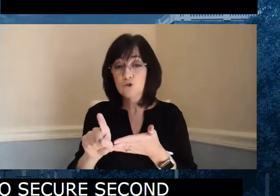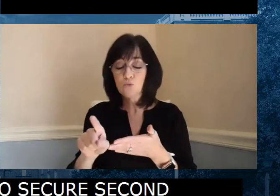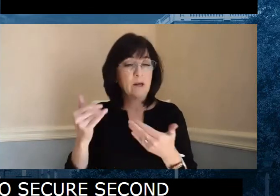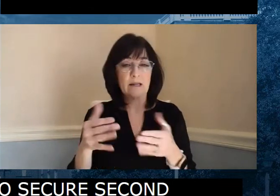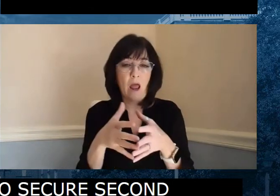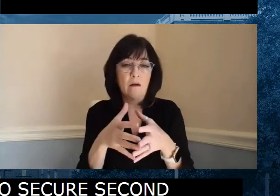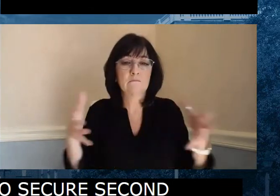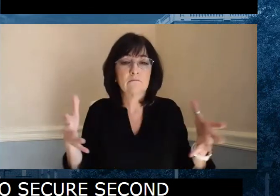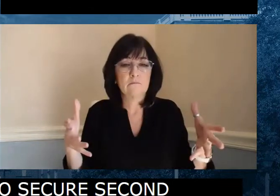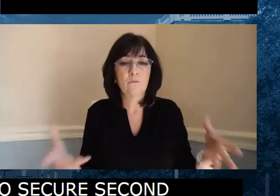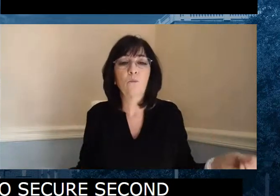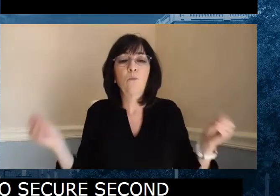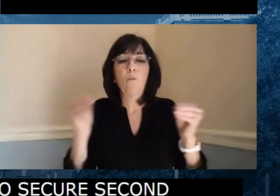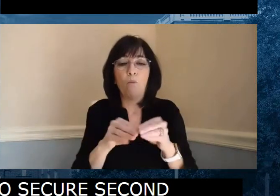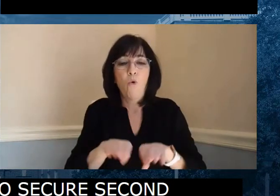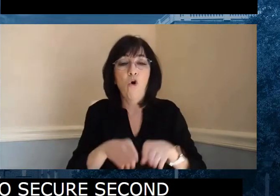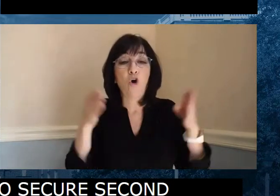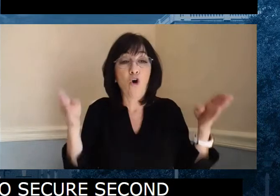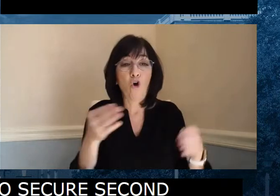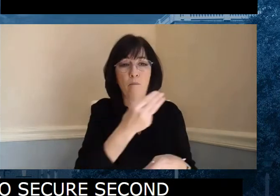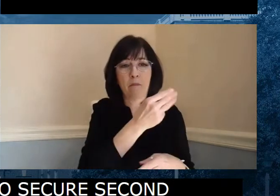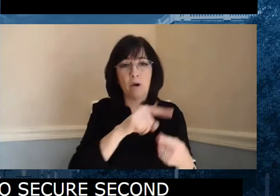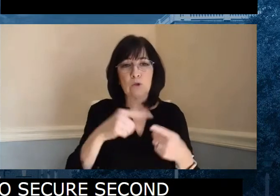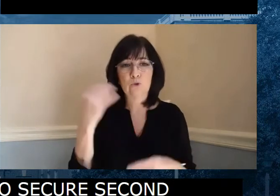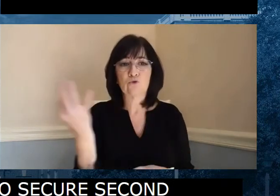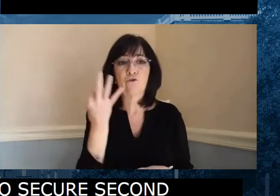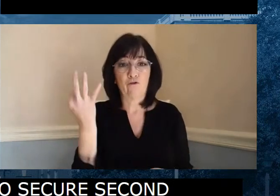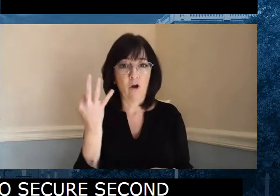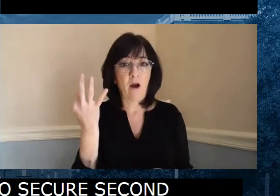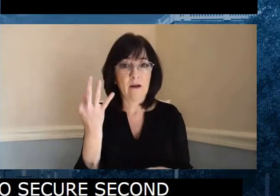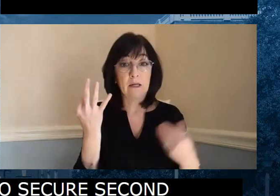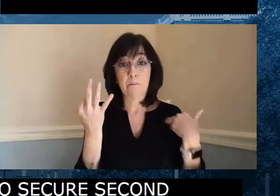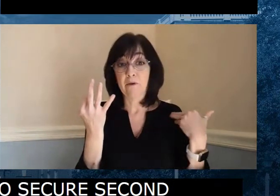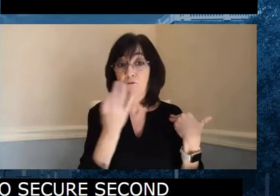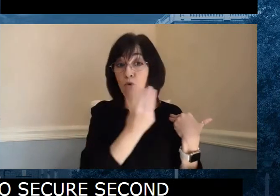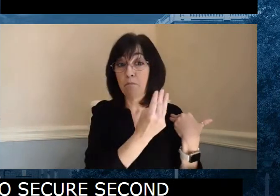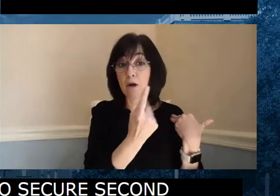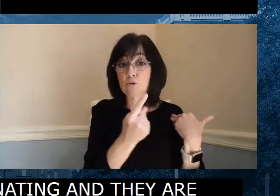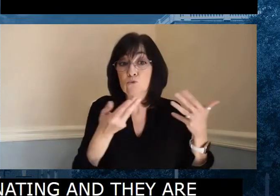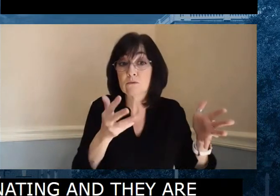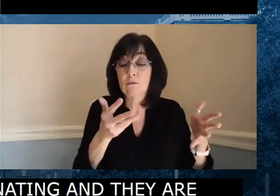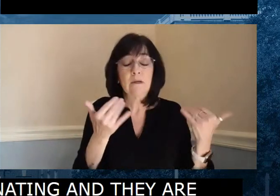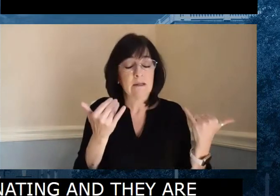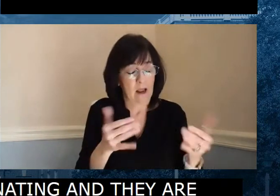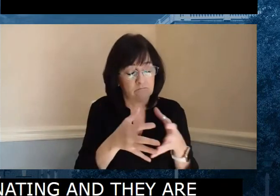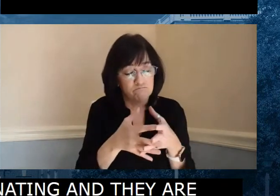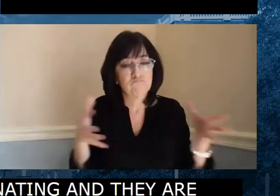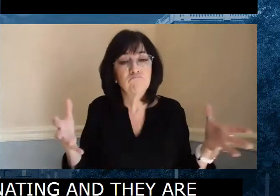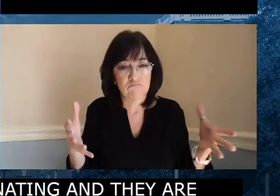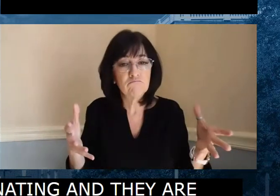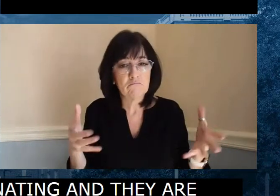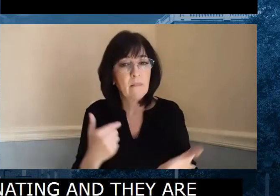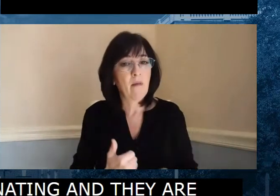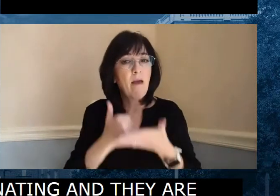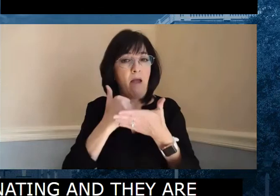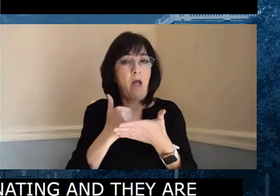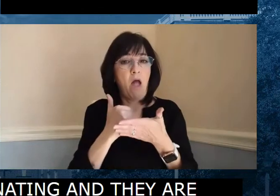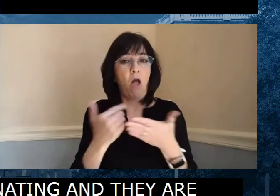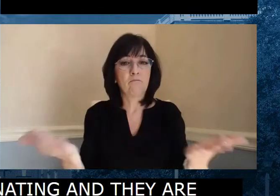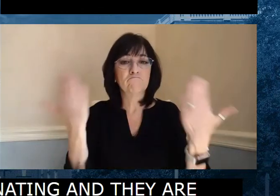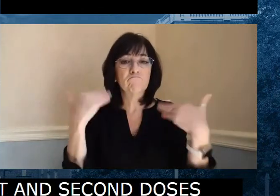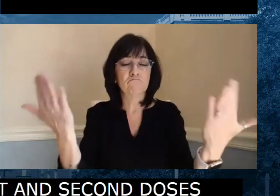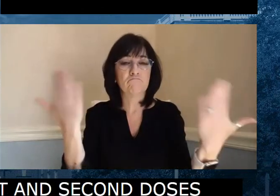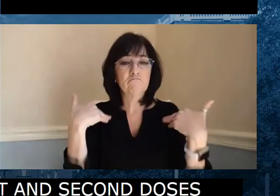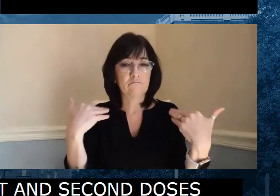So they're there 5 days a week doing first and second doses, and really just being a foundation to make